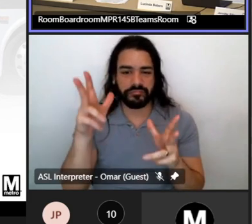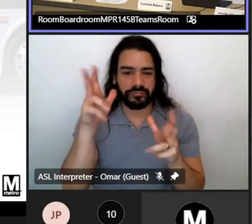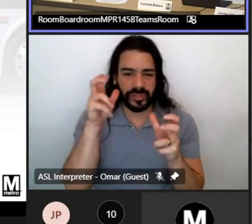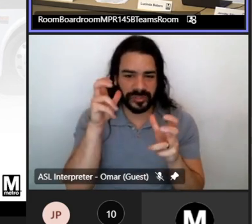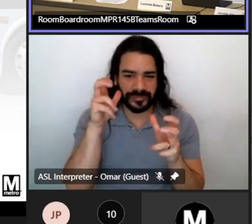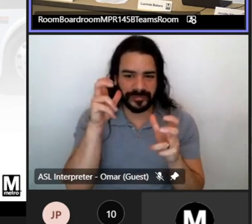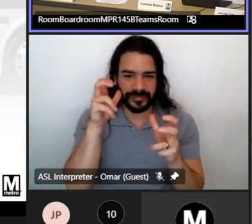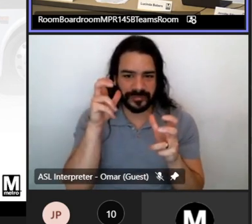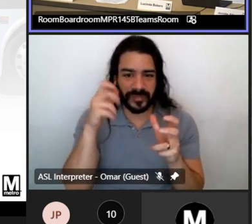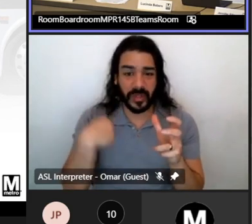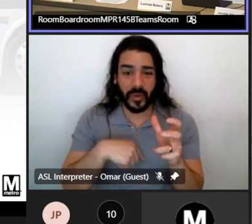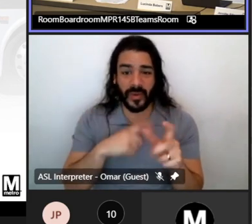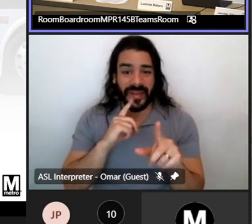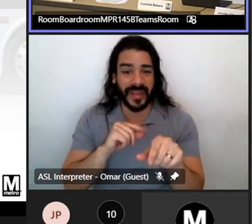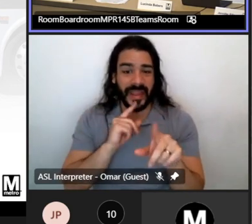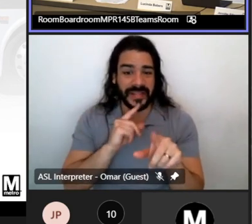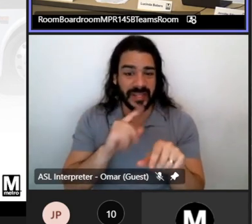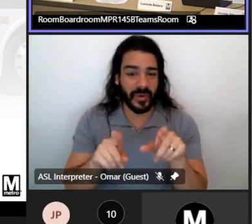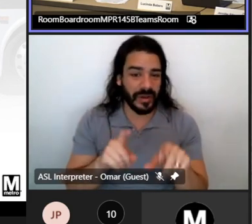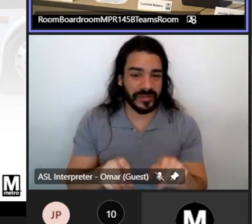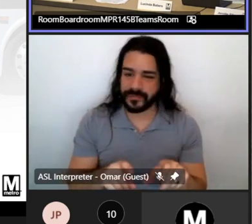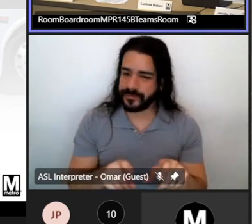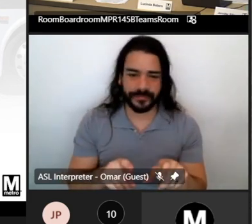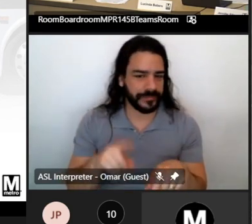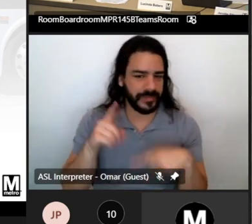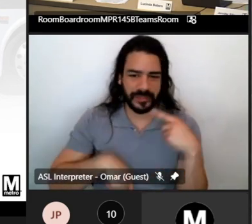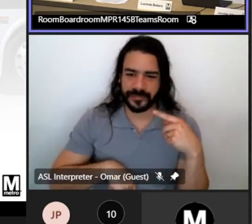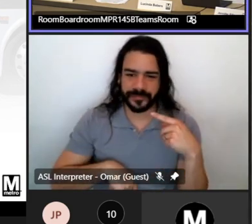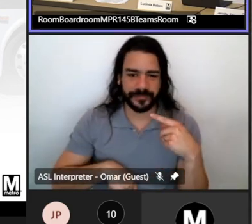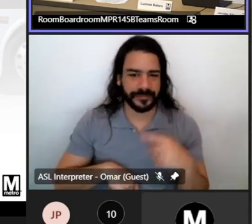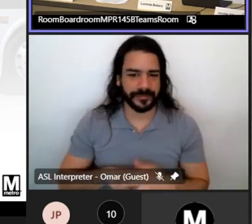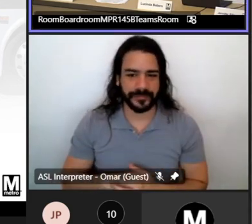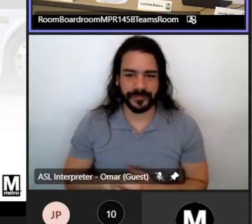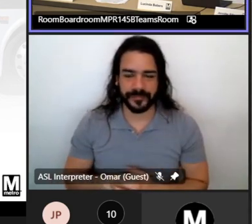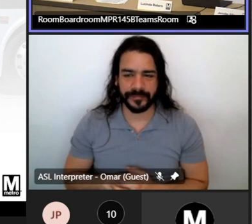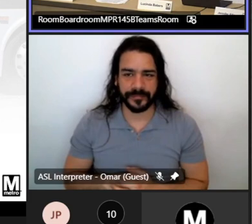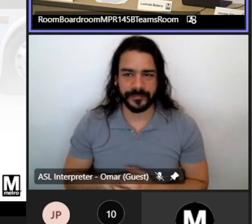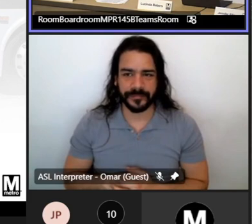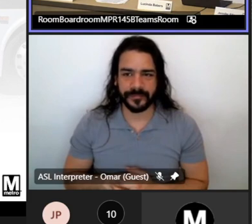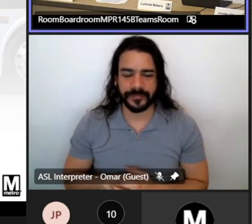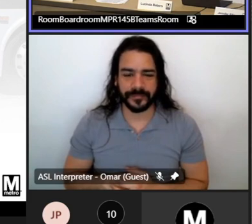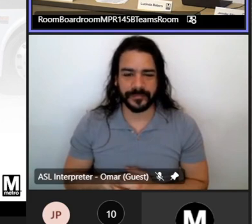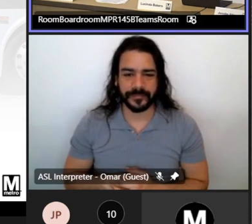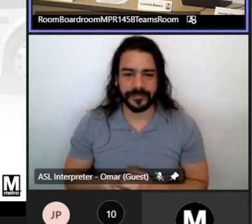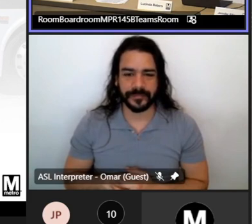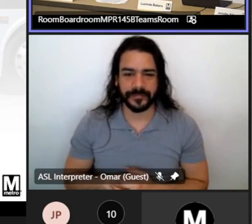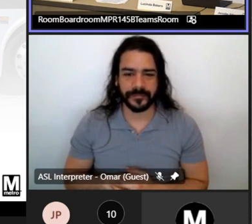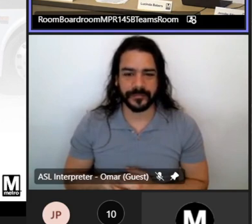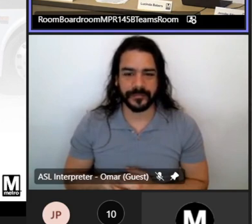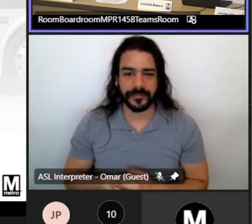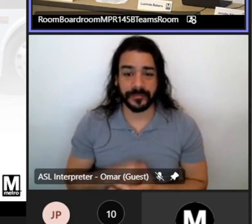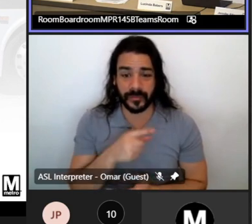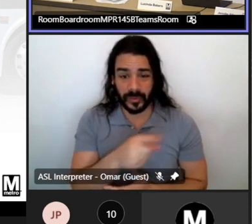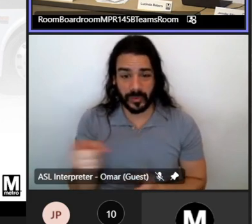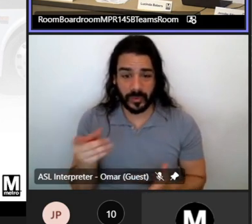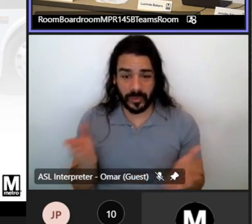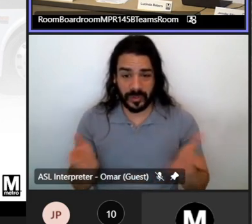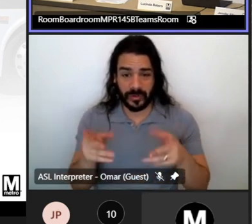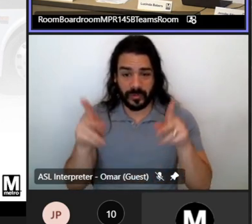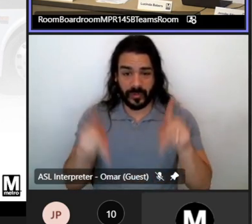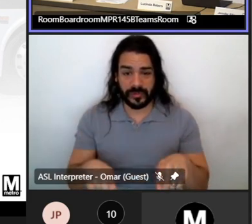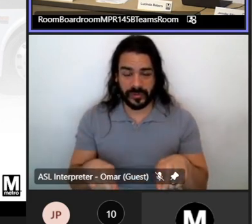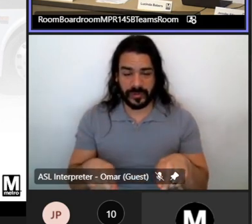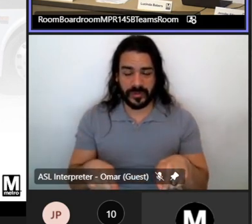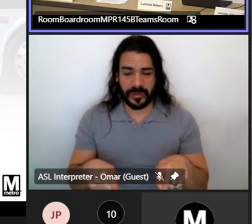listen. We will not be able to answer questions during your testimony. For those of you with us